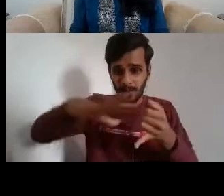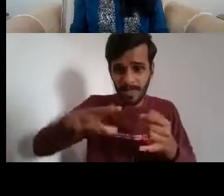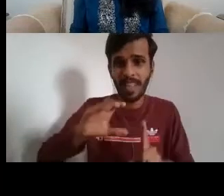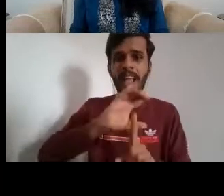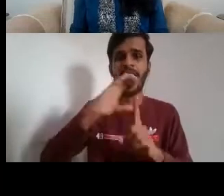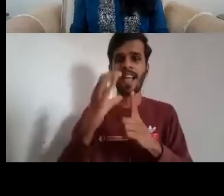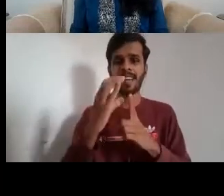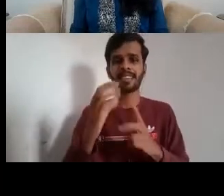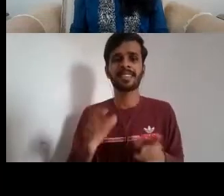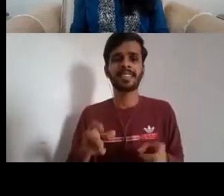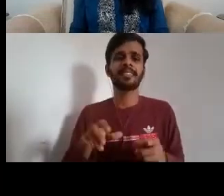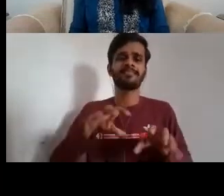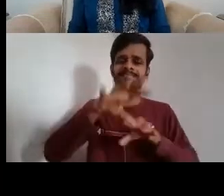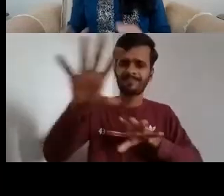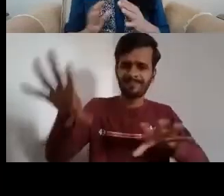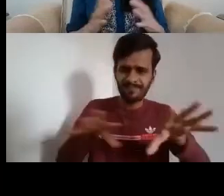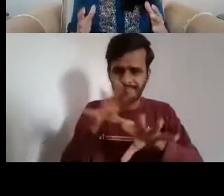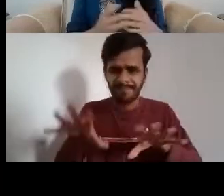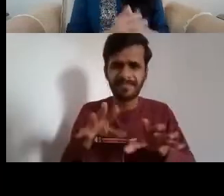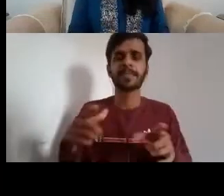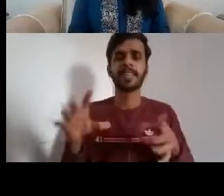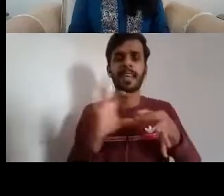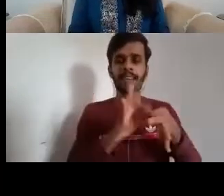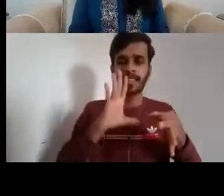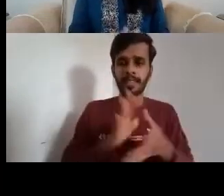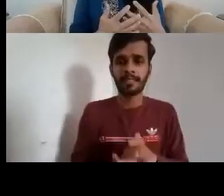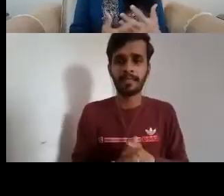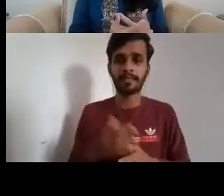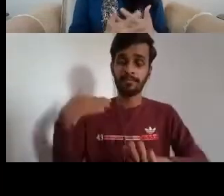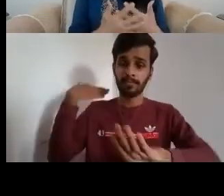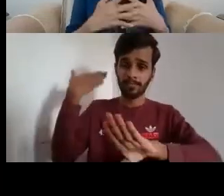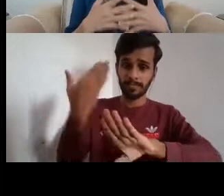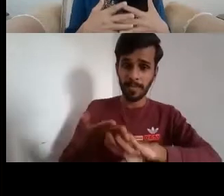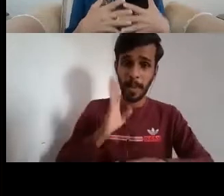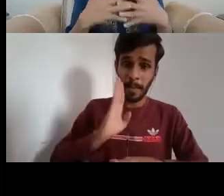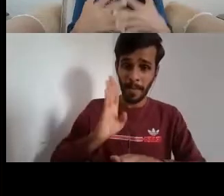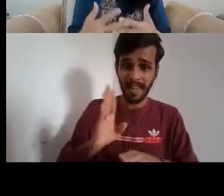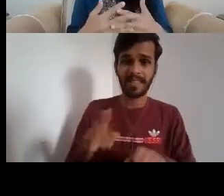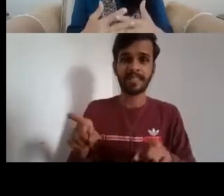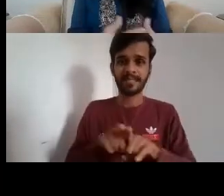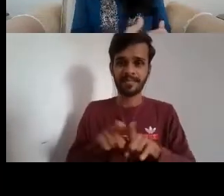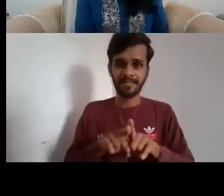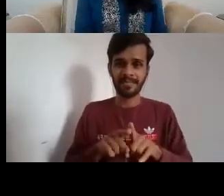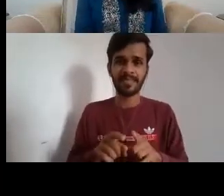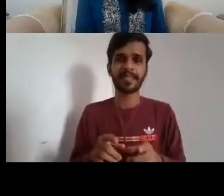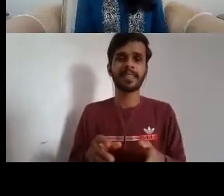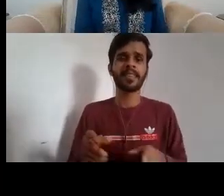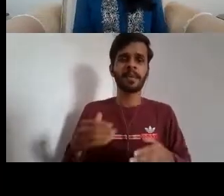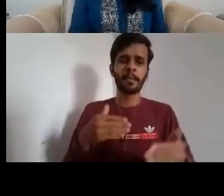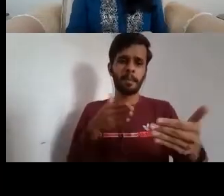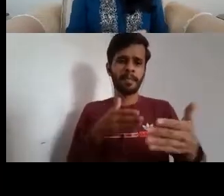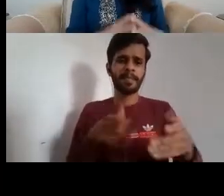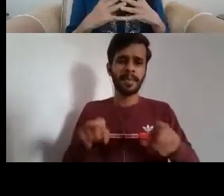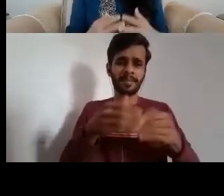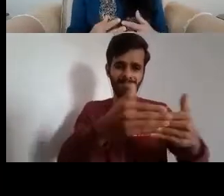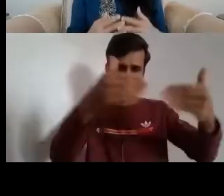political landscapes. For centuries, musical legacies have crossed geographical boundaries,